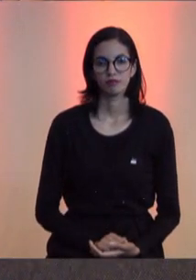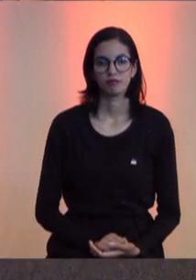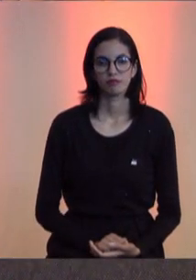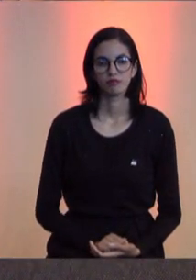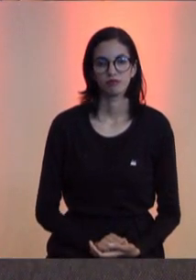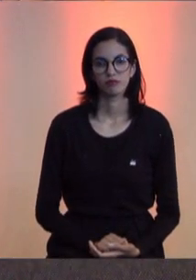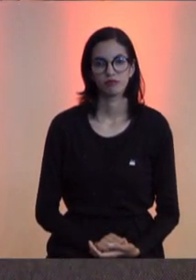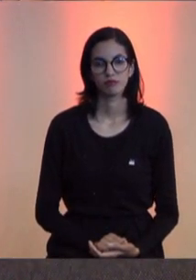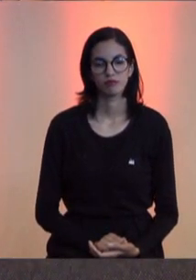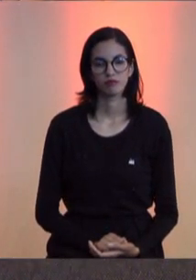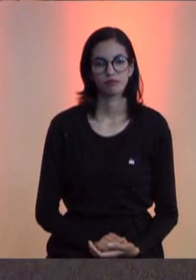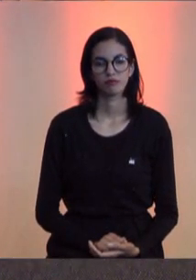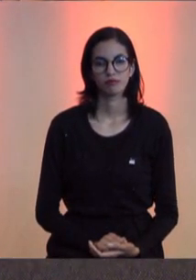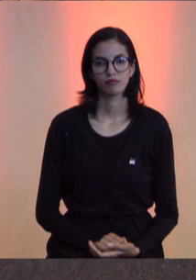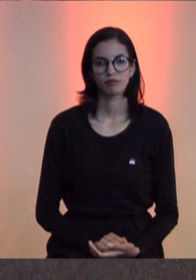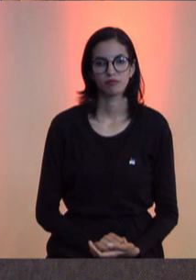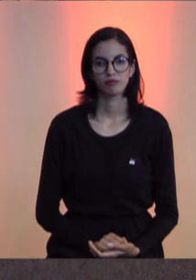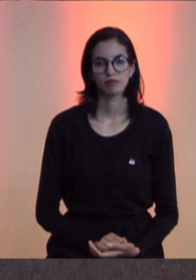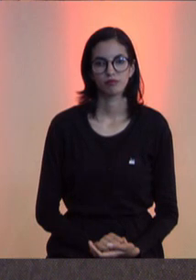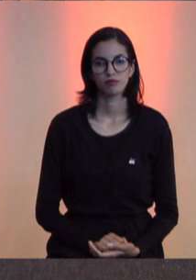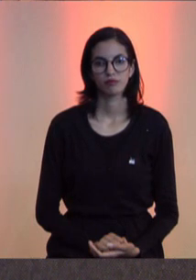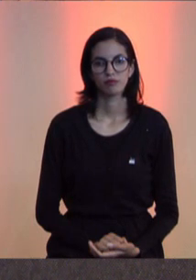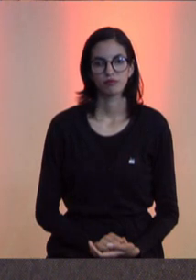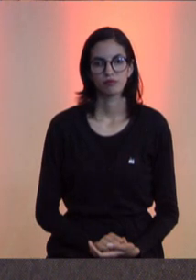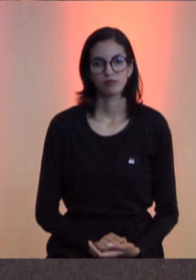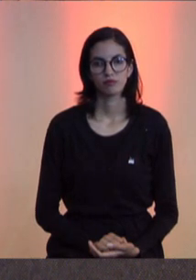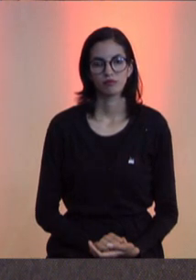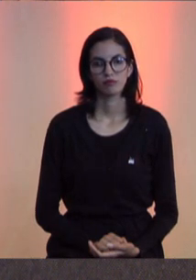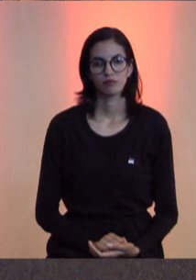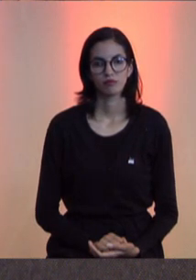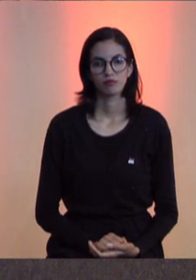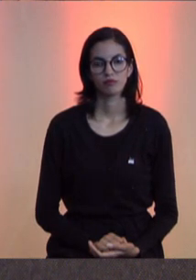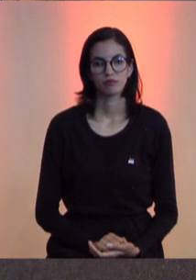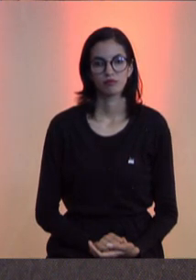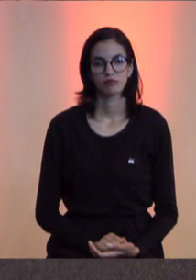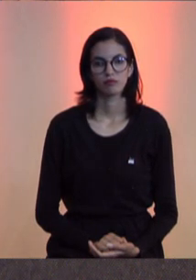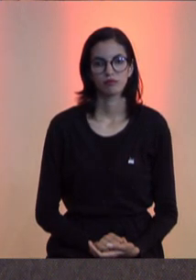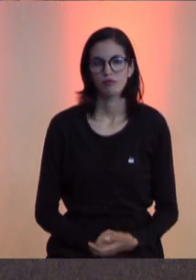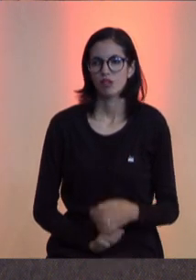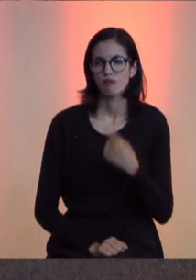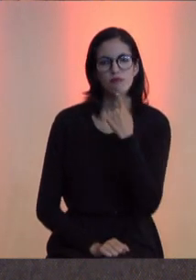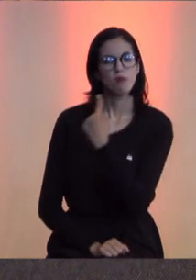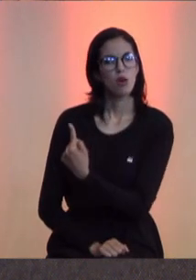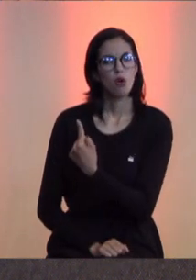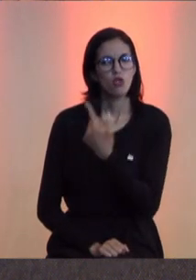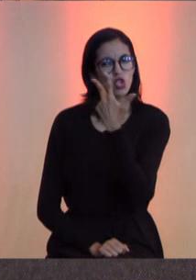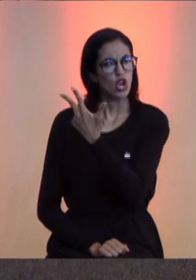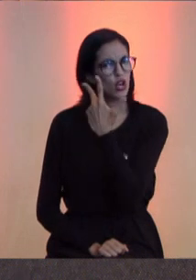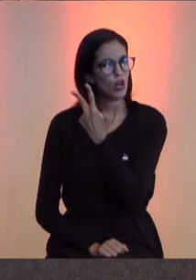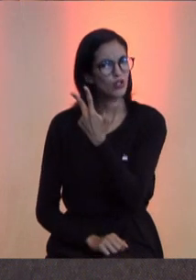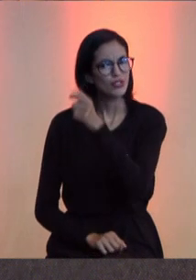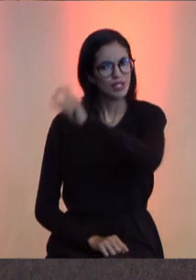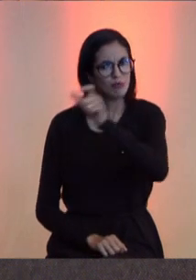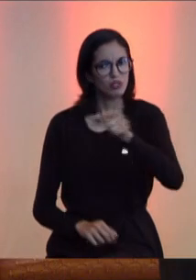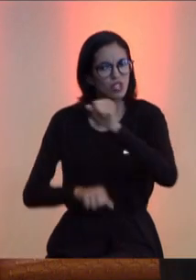Did not we cast three men bound into the midst of the fire? ¿No echaron tres varones atados dentro del